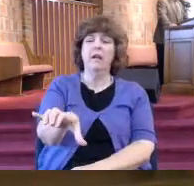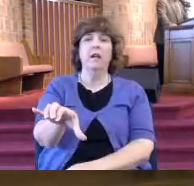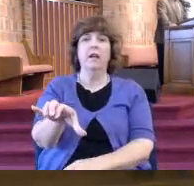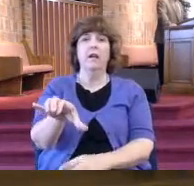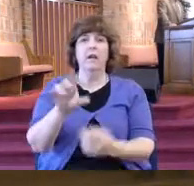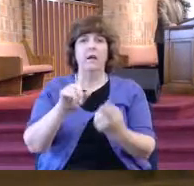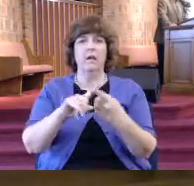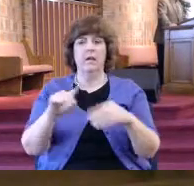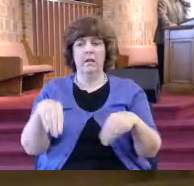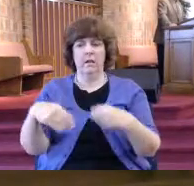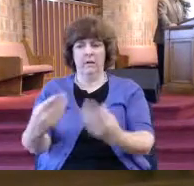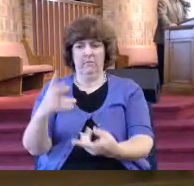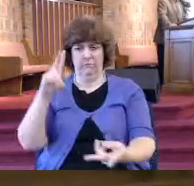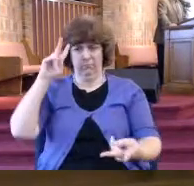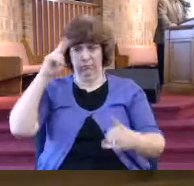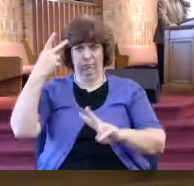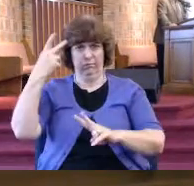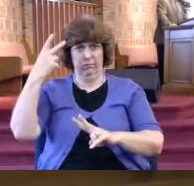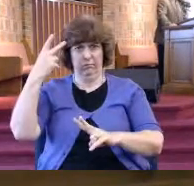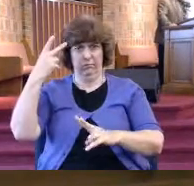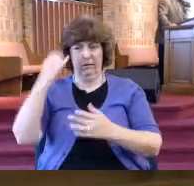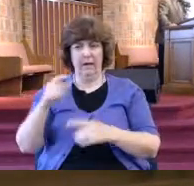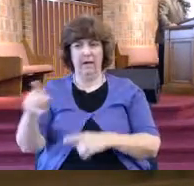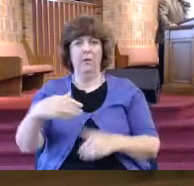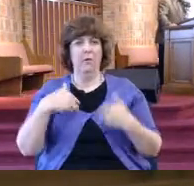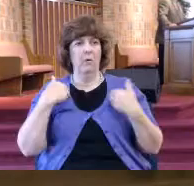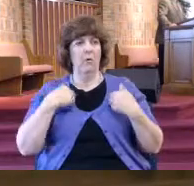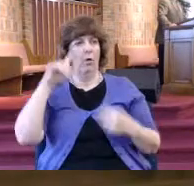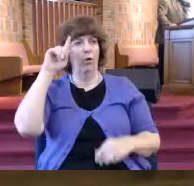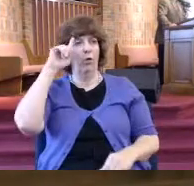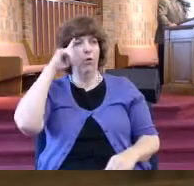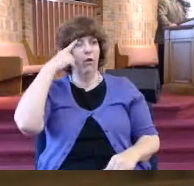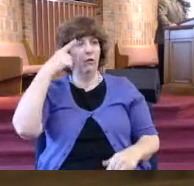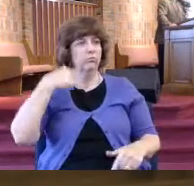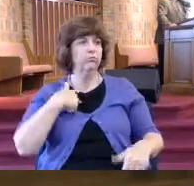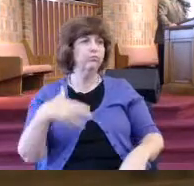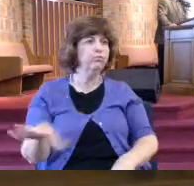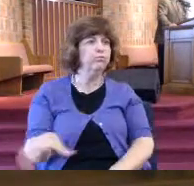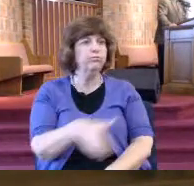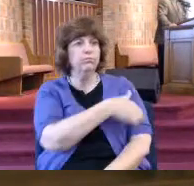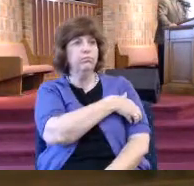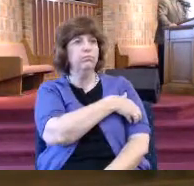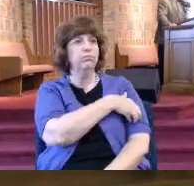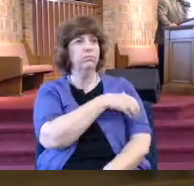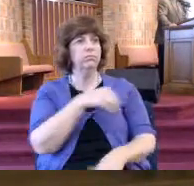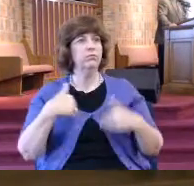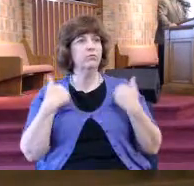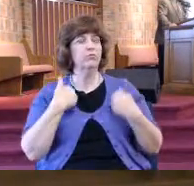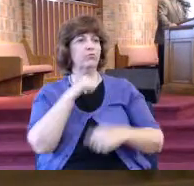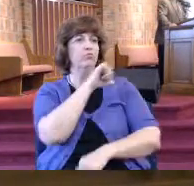that our youth are the ones who have authority.